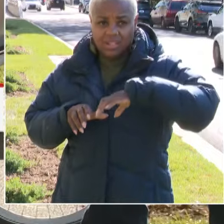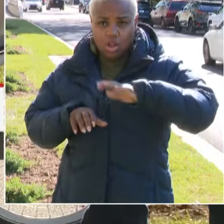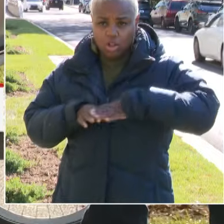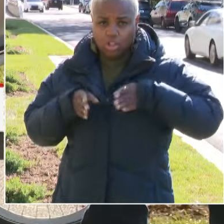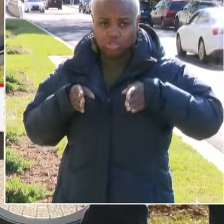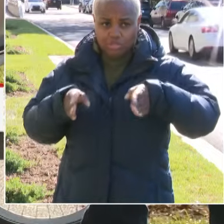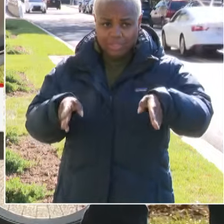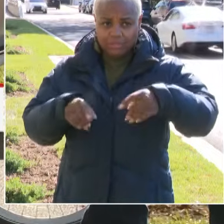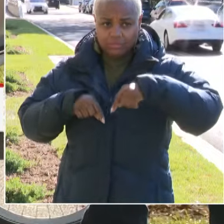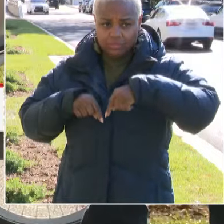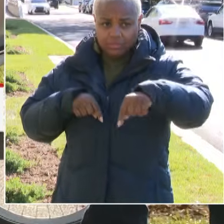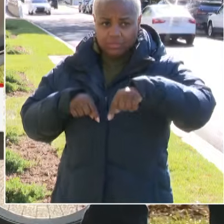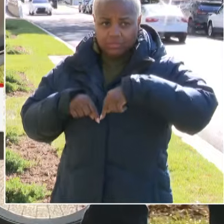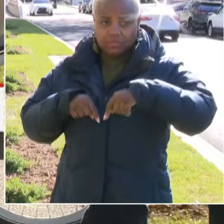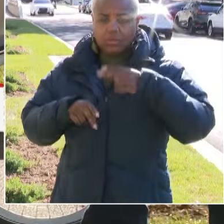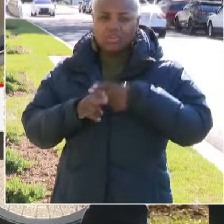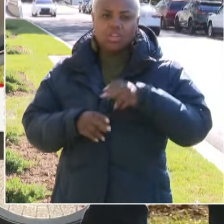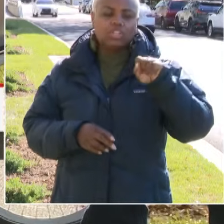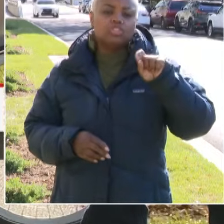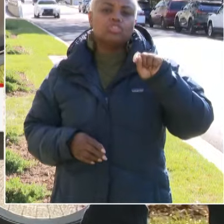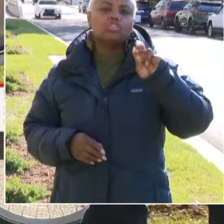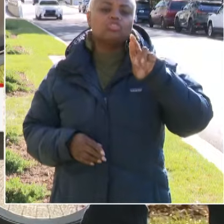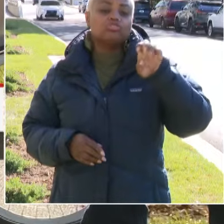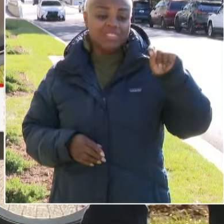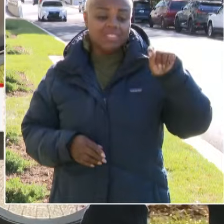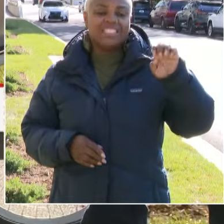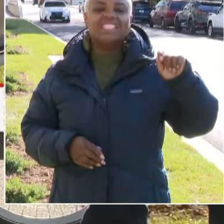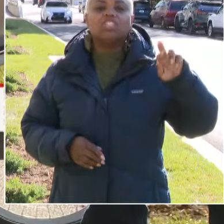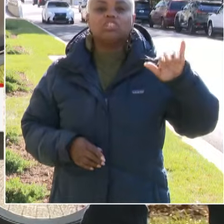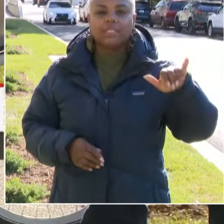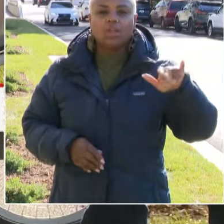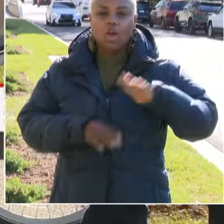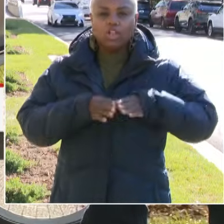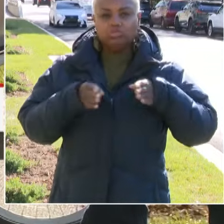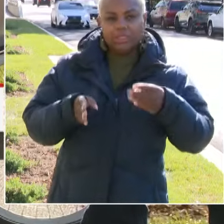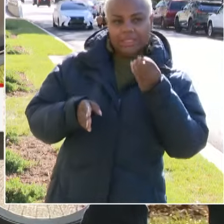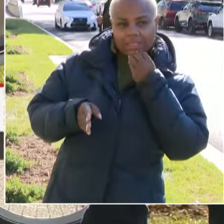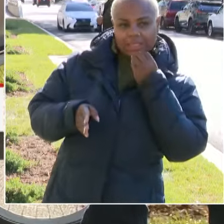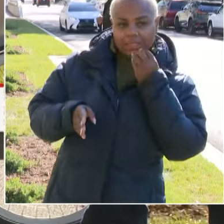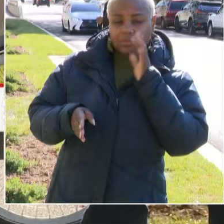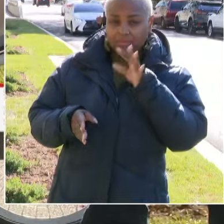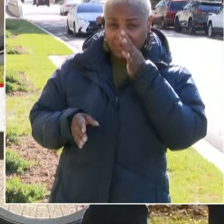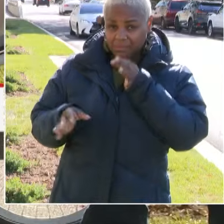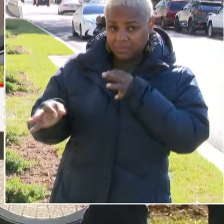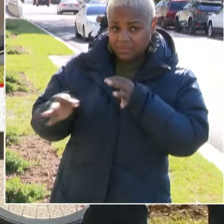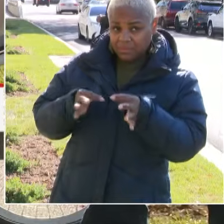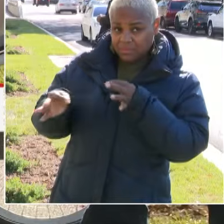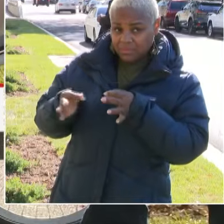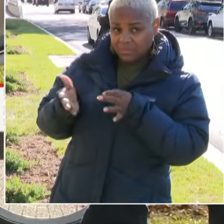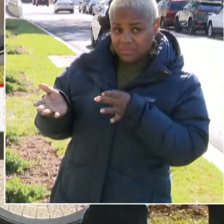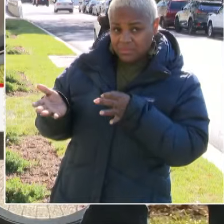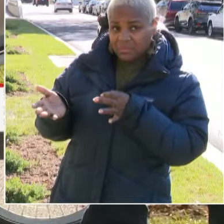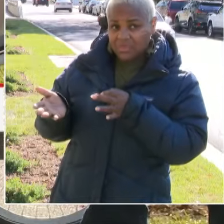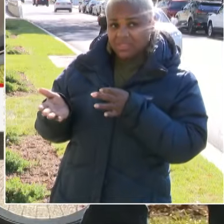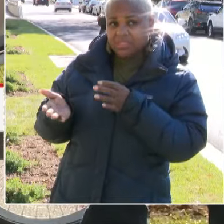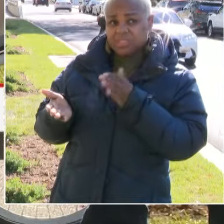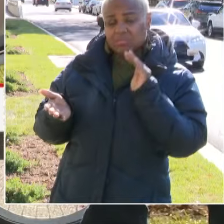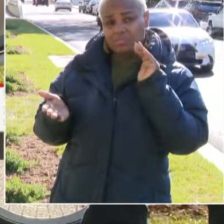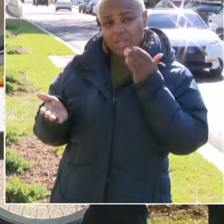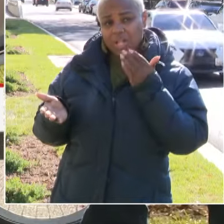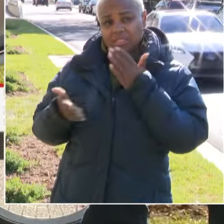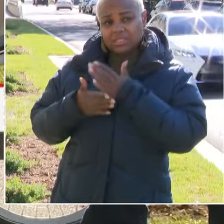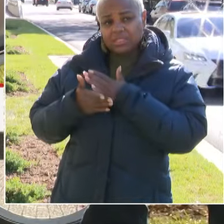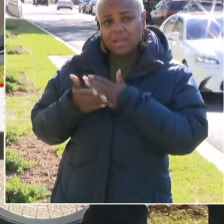as we've heard from the restaurant industry and Councilmember Allen wanting some flexibility there to maybe make it